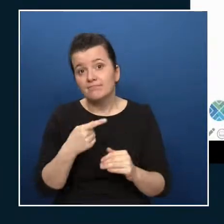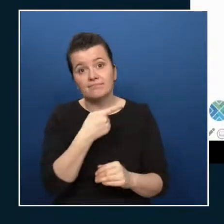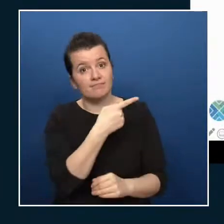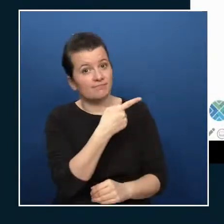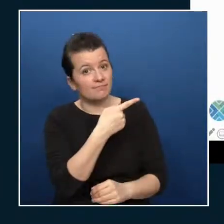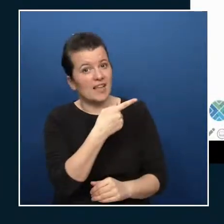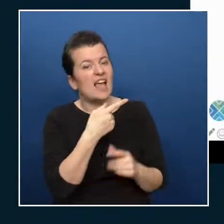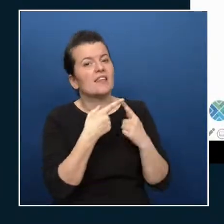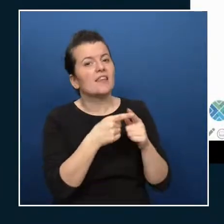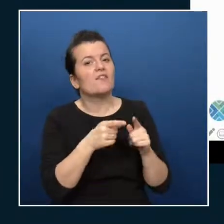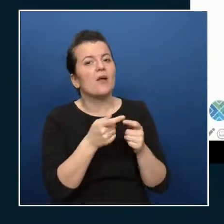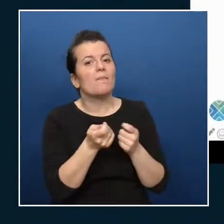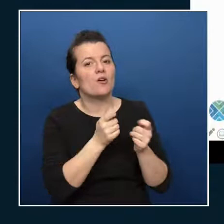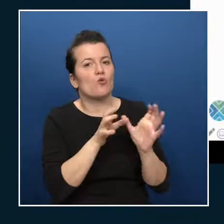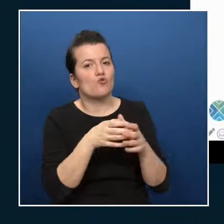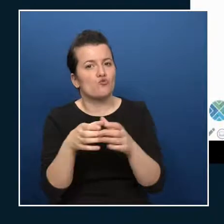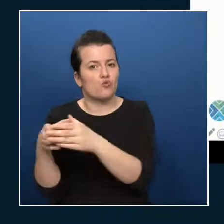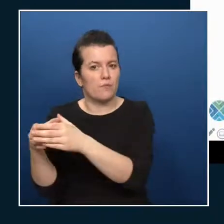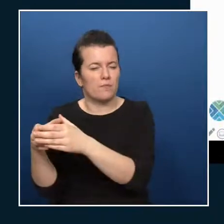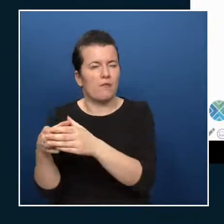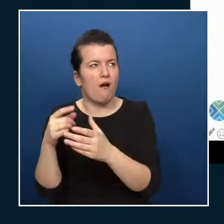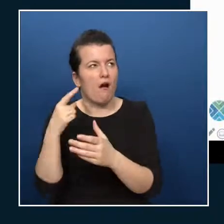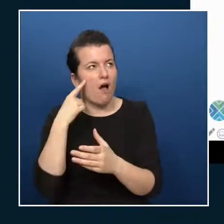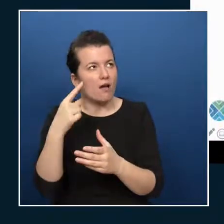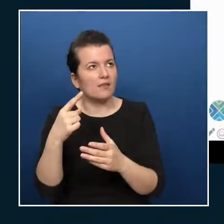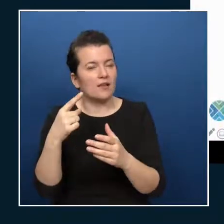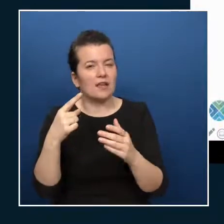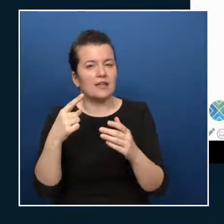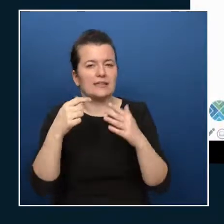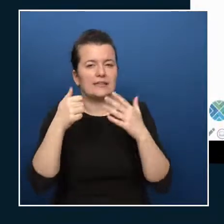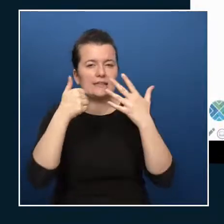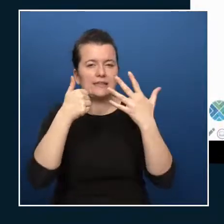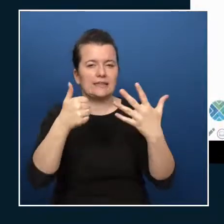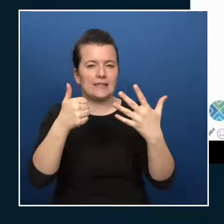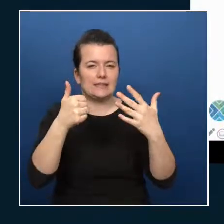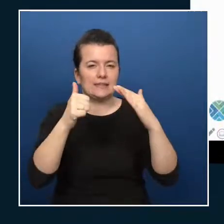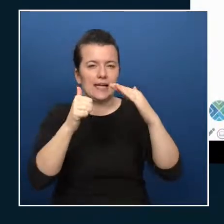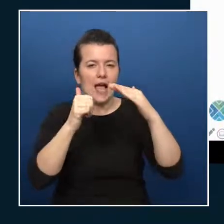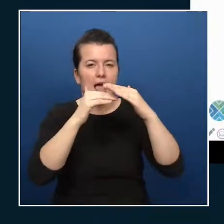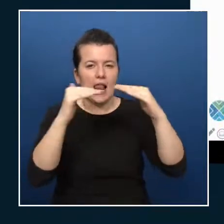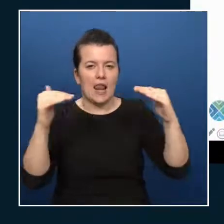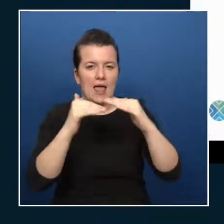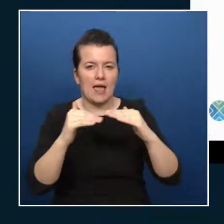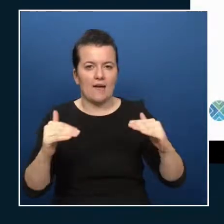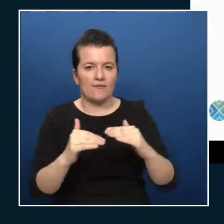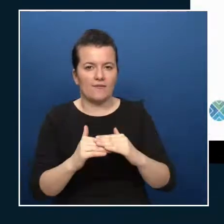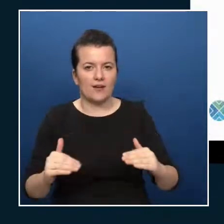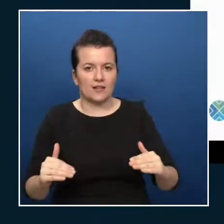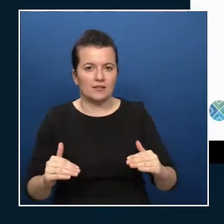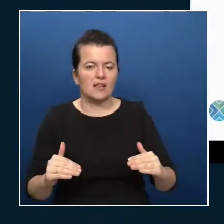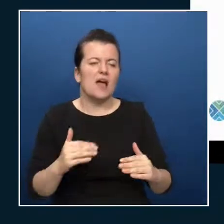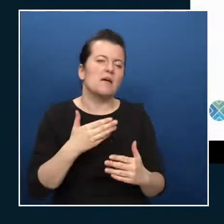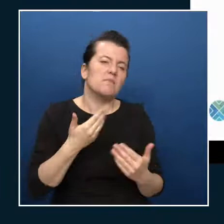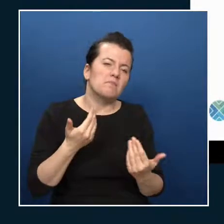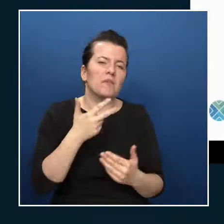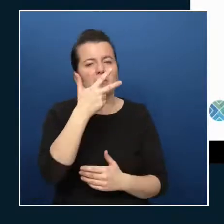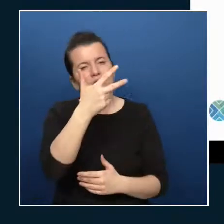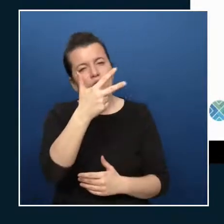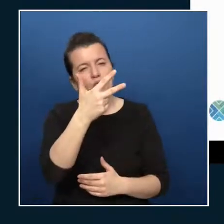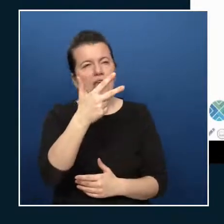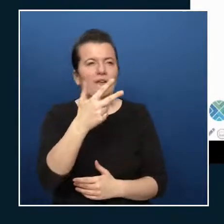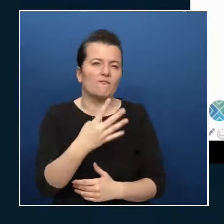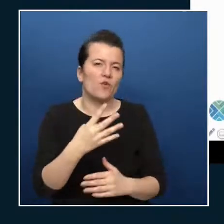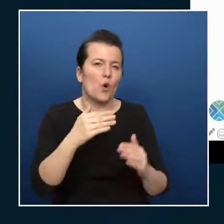group. You can go up to 6 levels deep. Microsoft advises like 3 to 4 levels to keep it like as simple as possible.